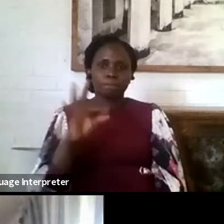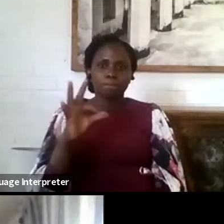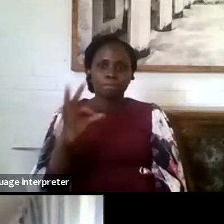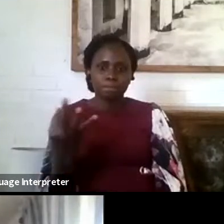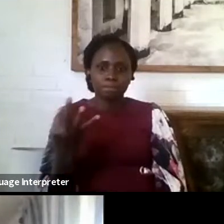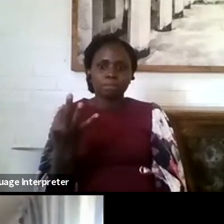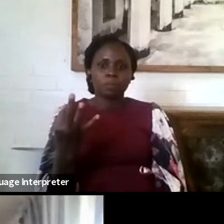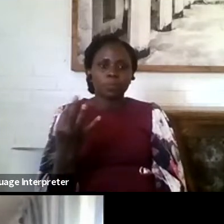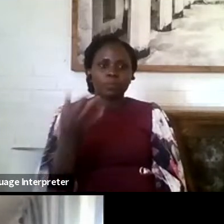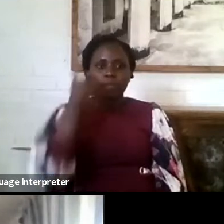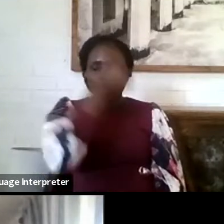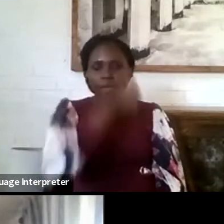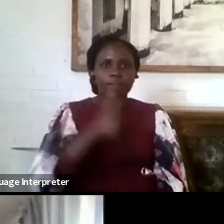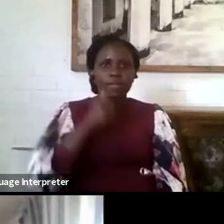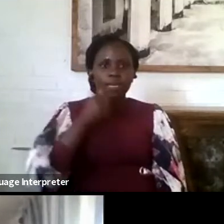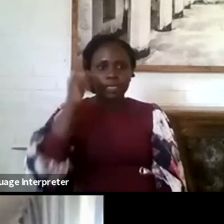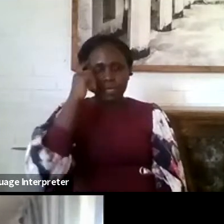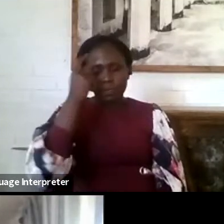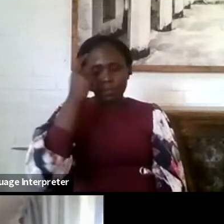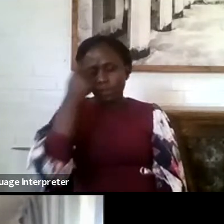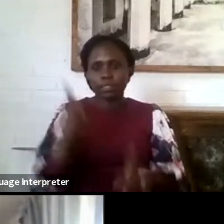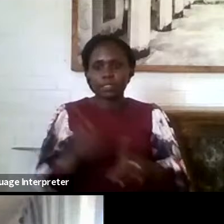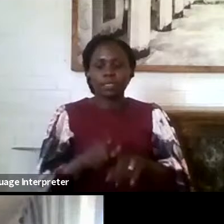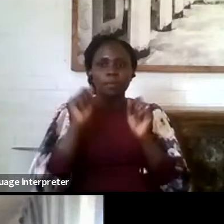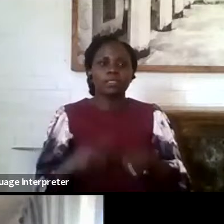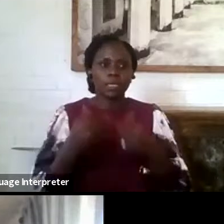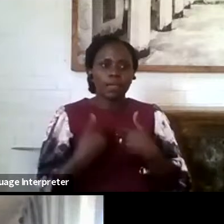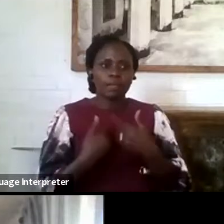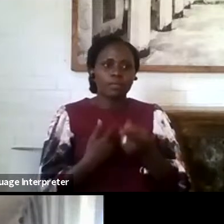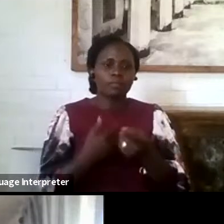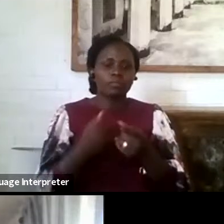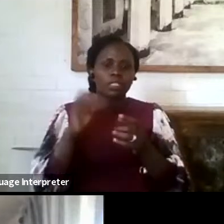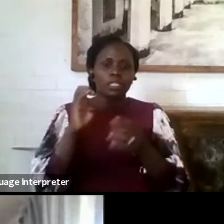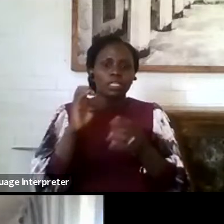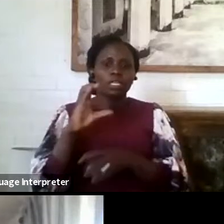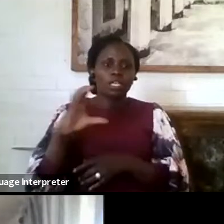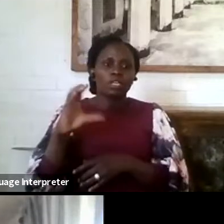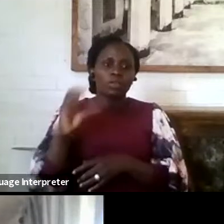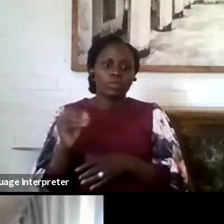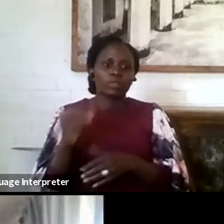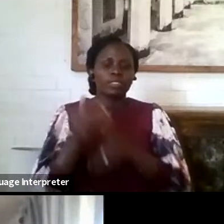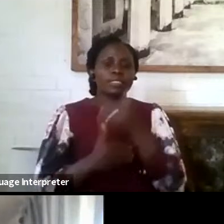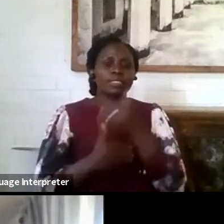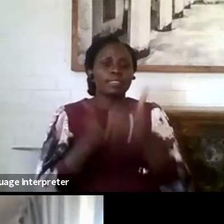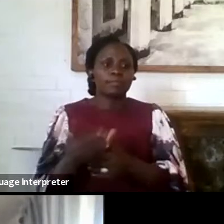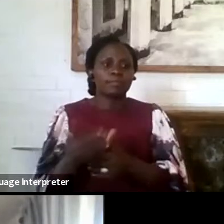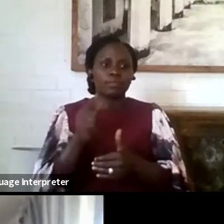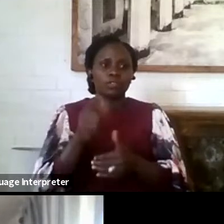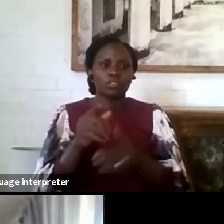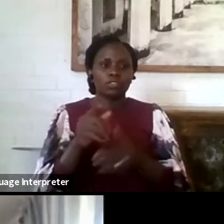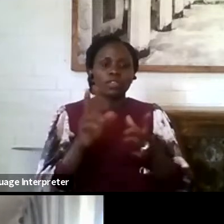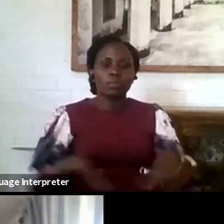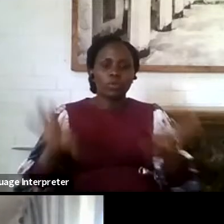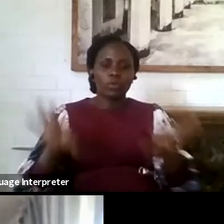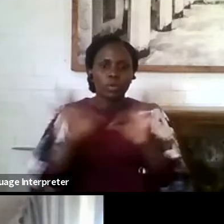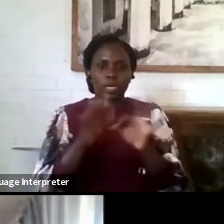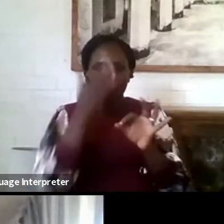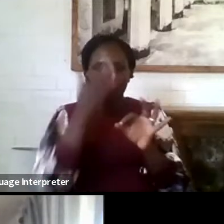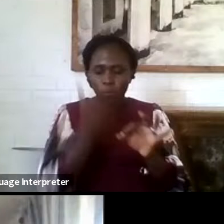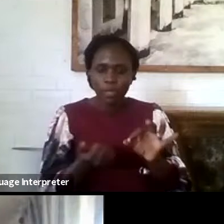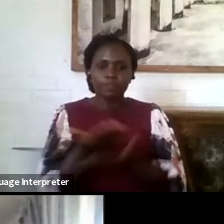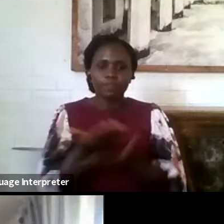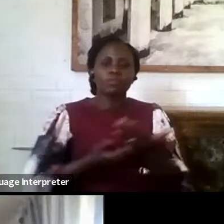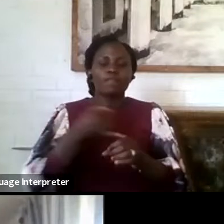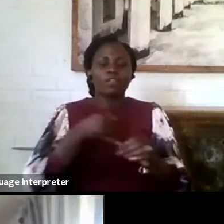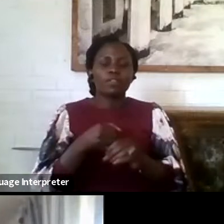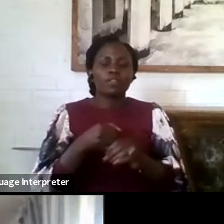build a flourishing local tech ecosystem. We think this is essential because engaging the private sector